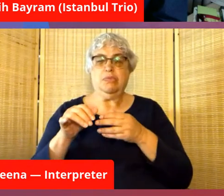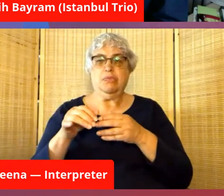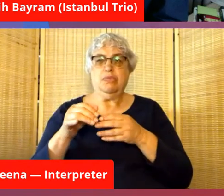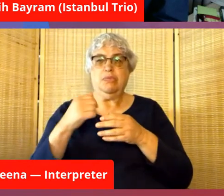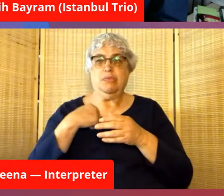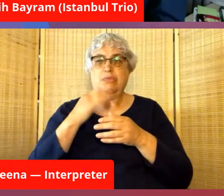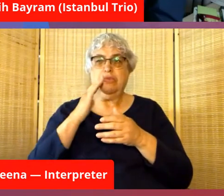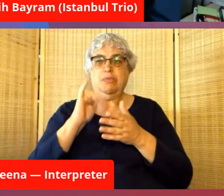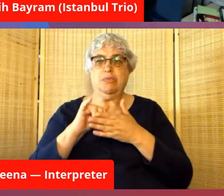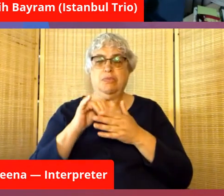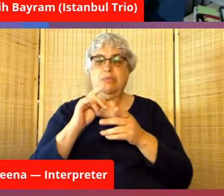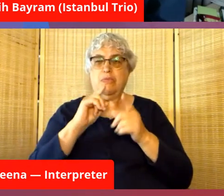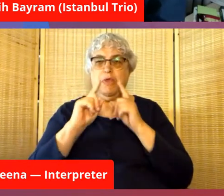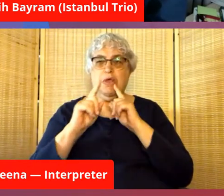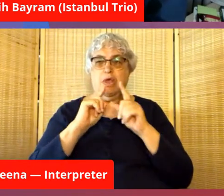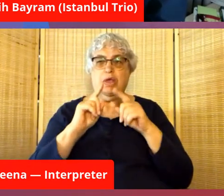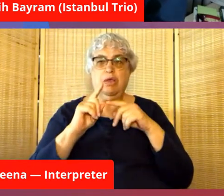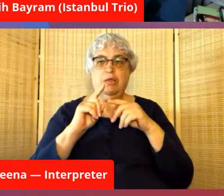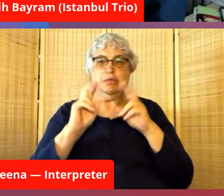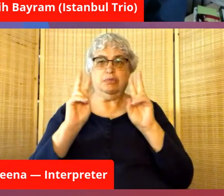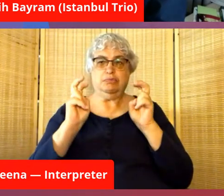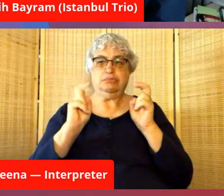think that may speak a little bit to